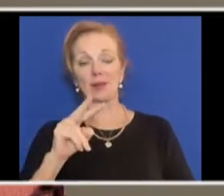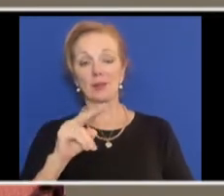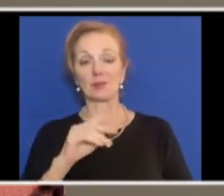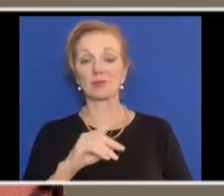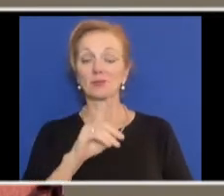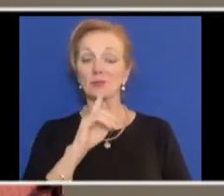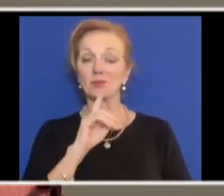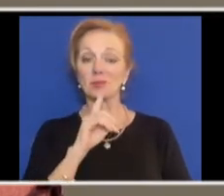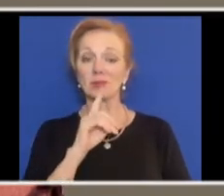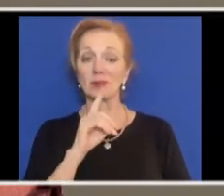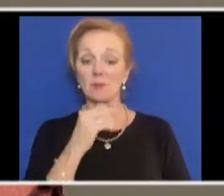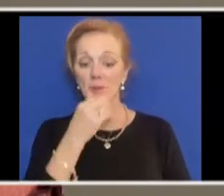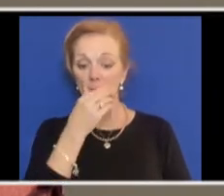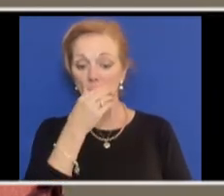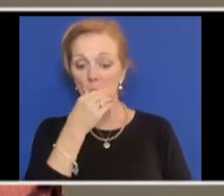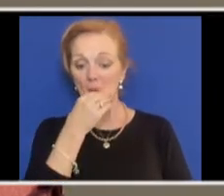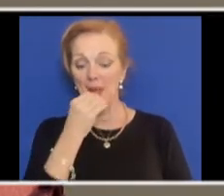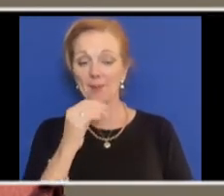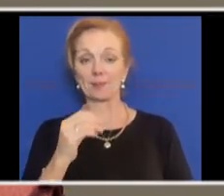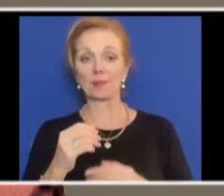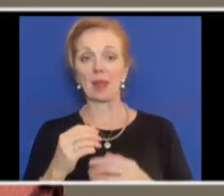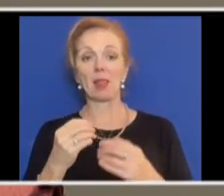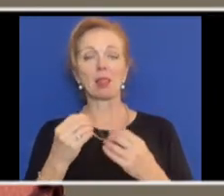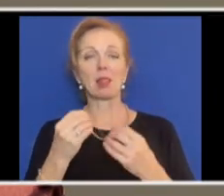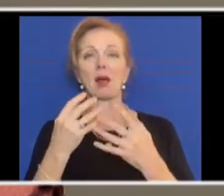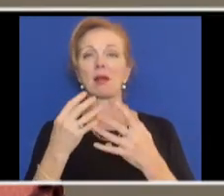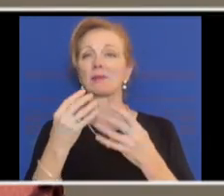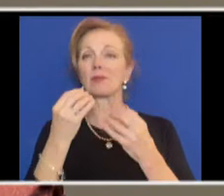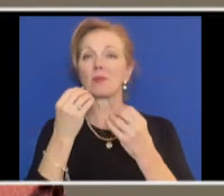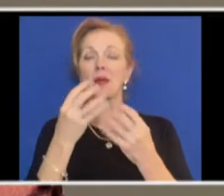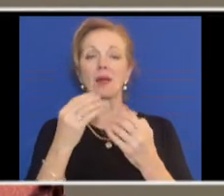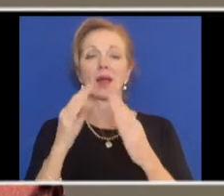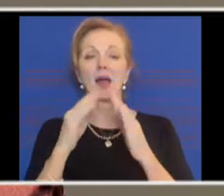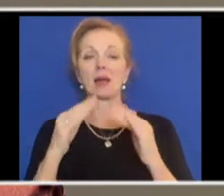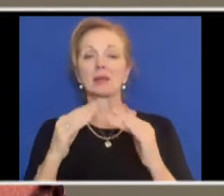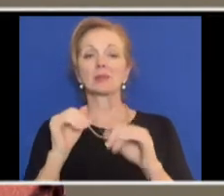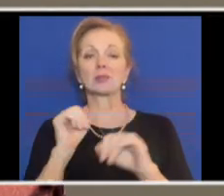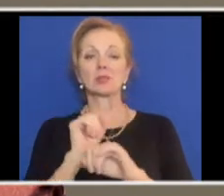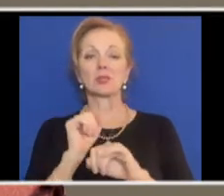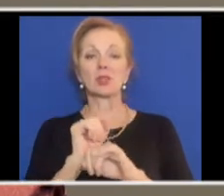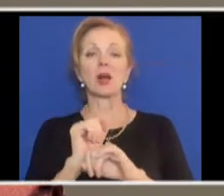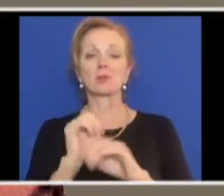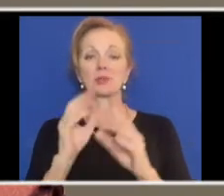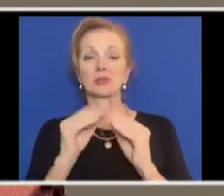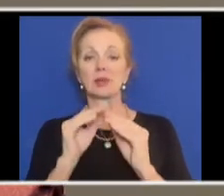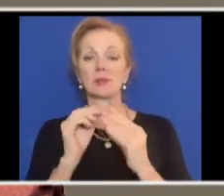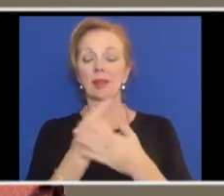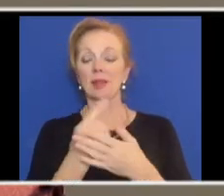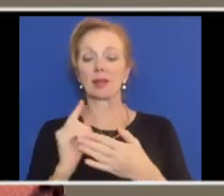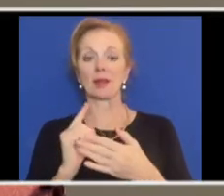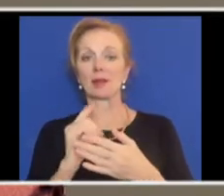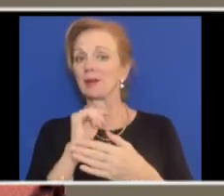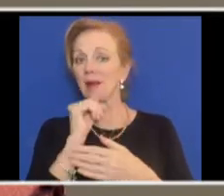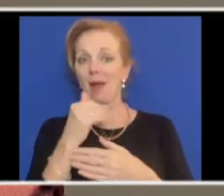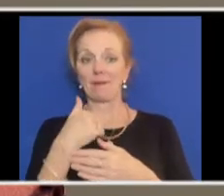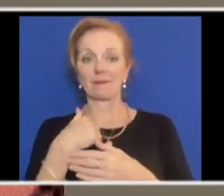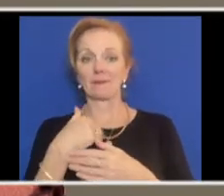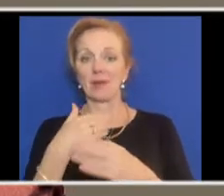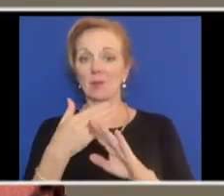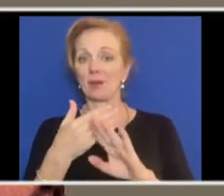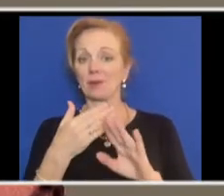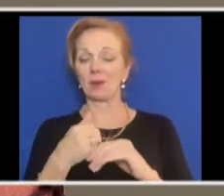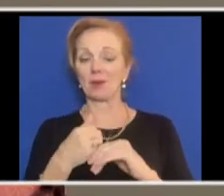as we've heard we have lots of great information from the housing and job Summit last week that we didn't have before